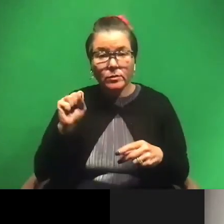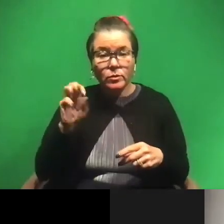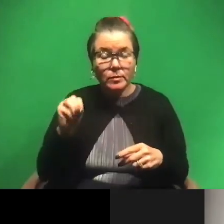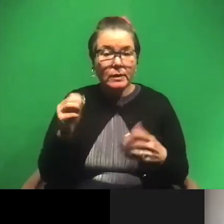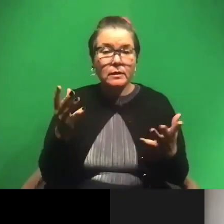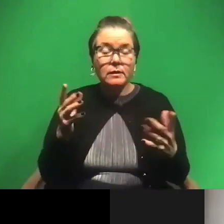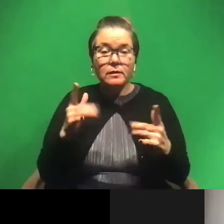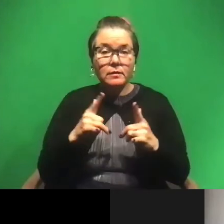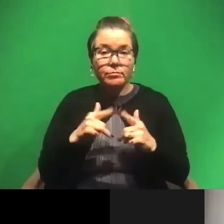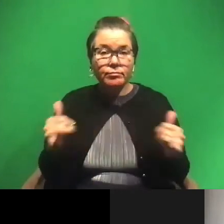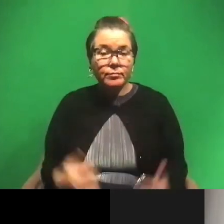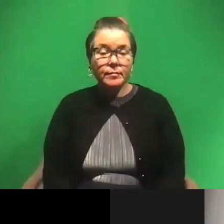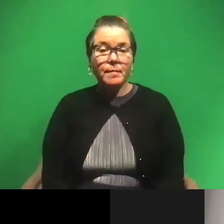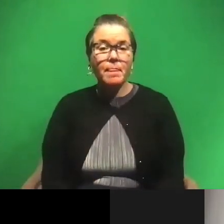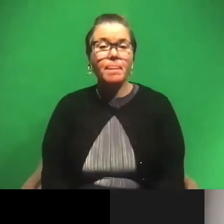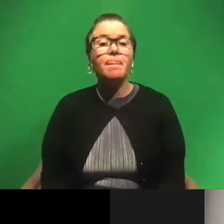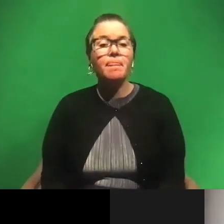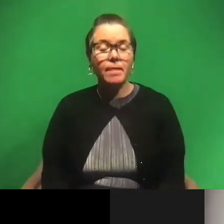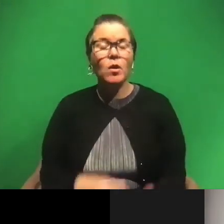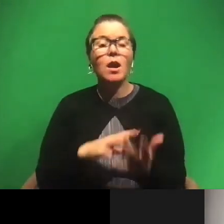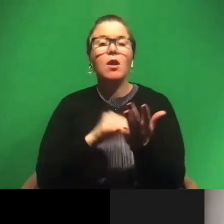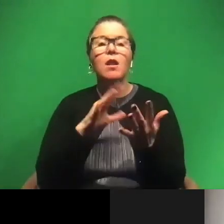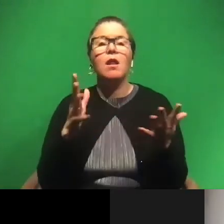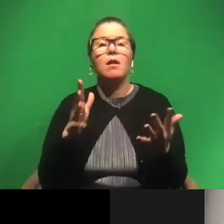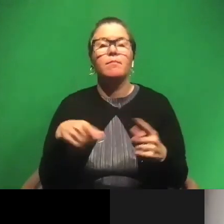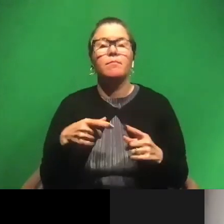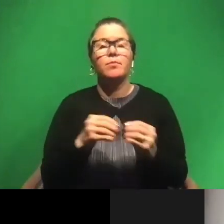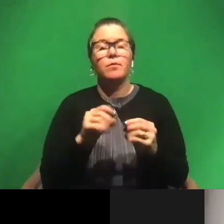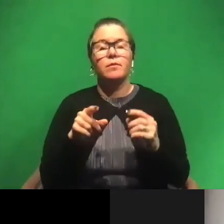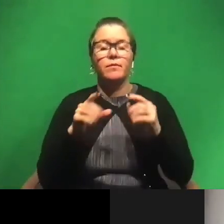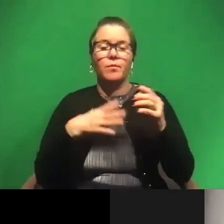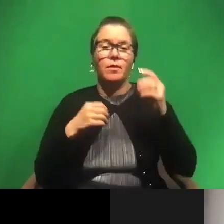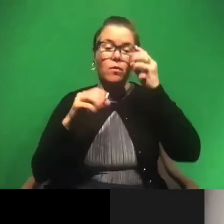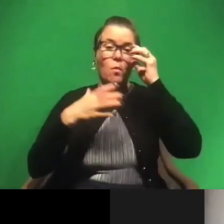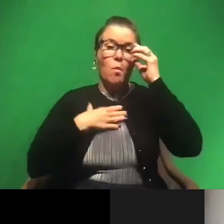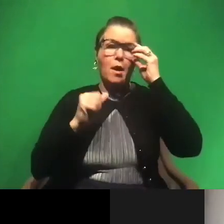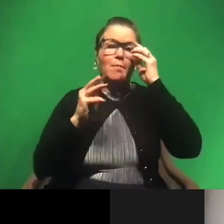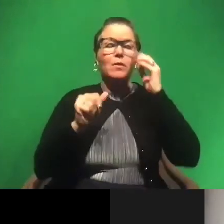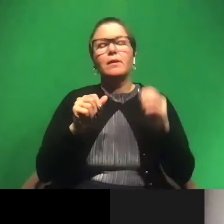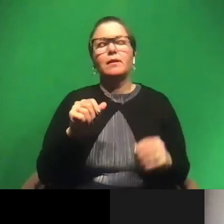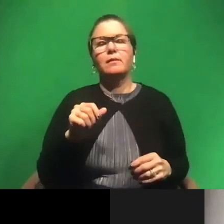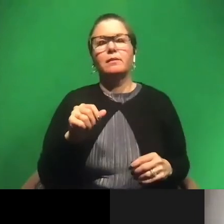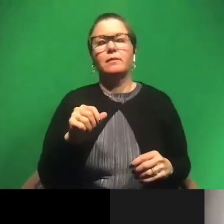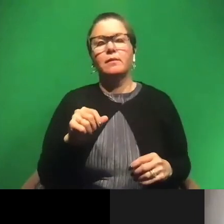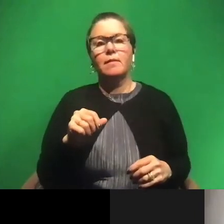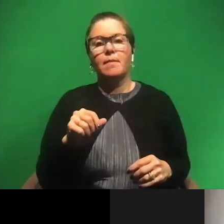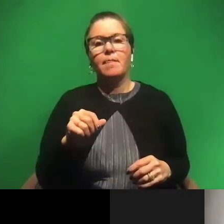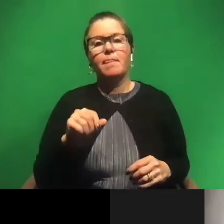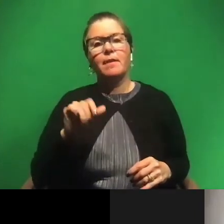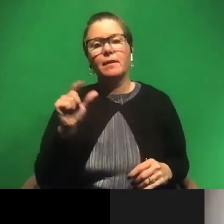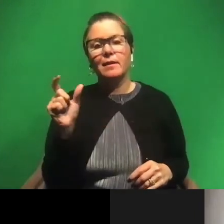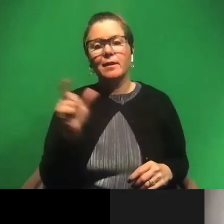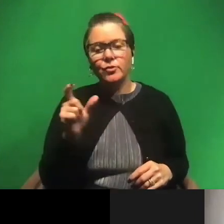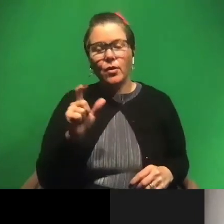etc.? Well, you can learn a lot more about white abalone from the white abalone handles. We're on Instagram,